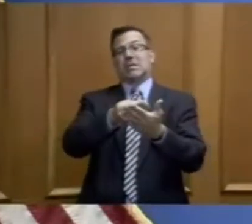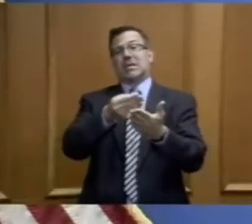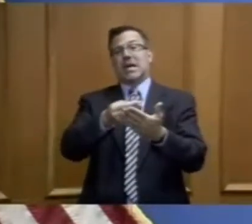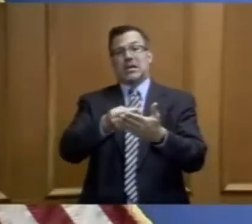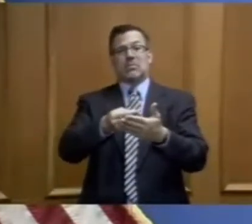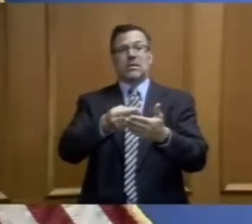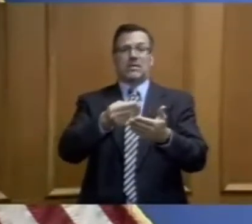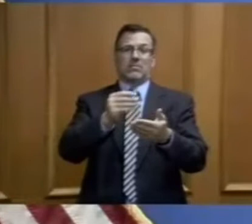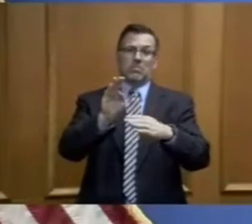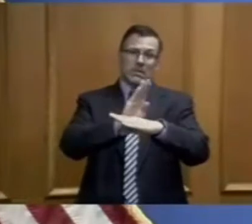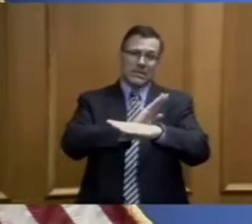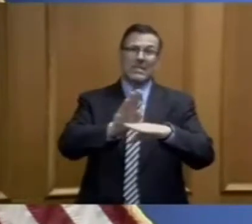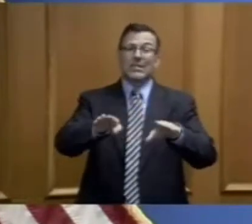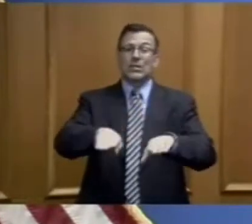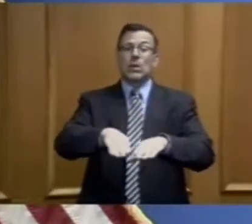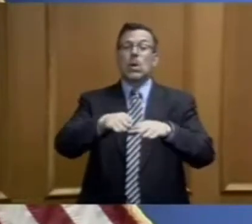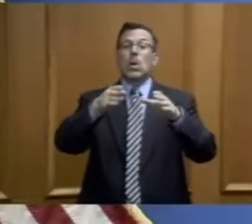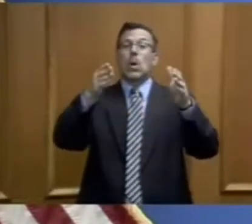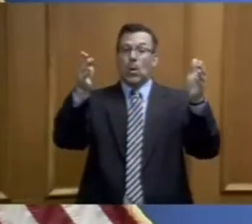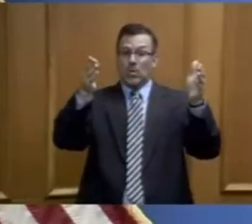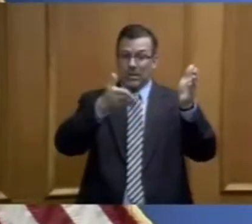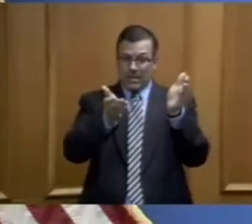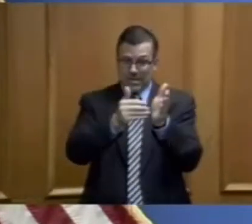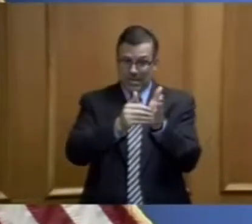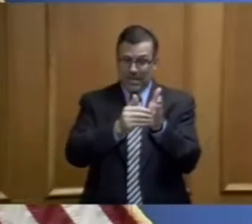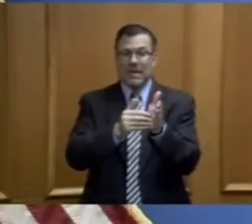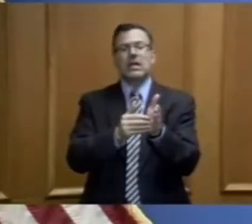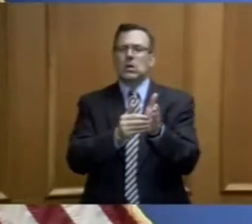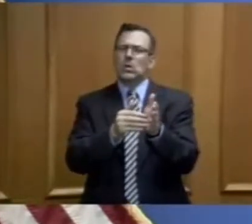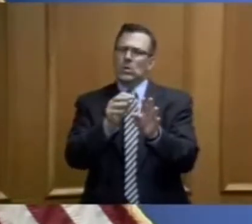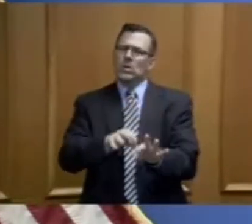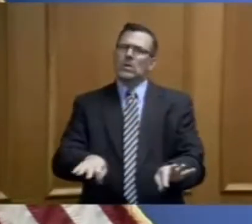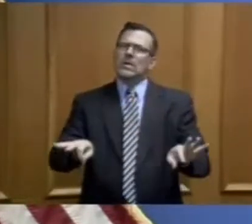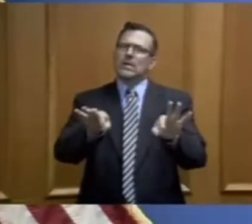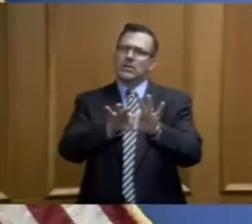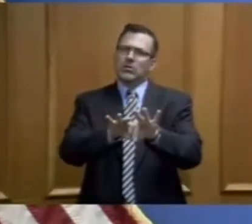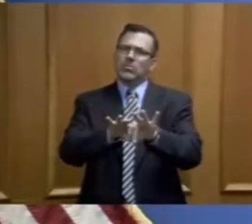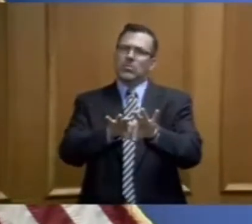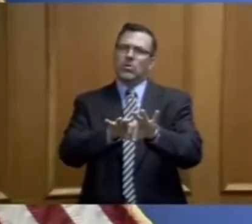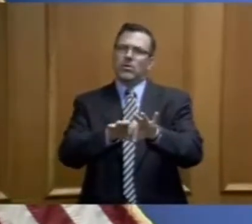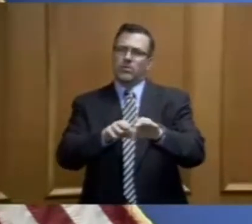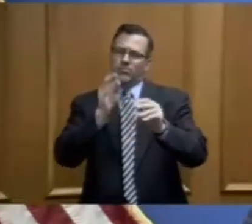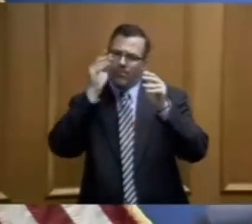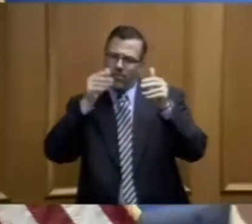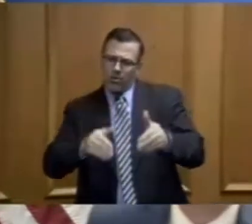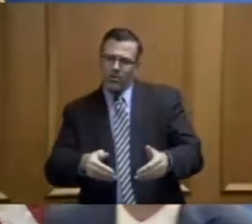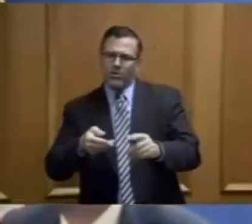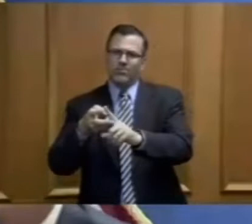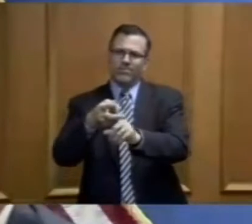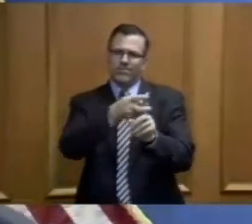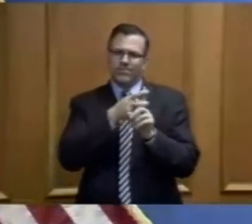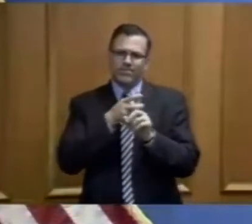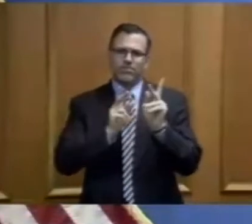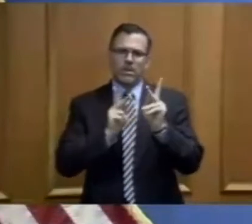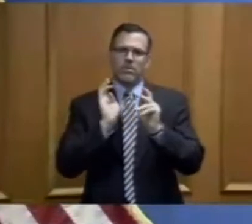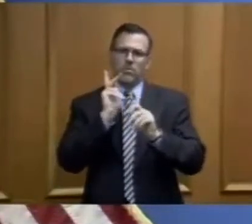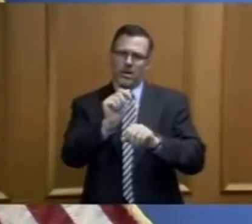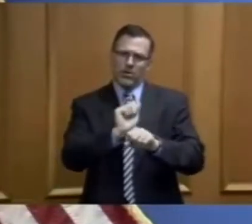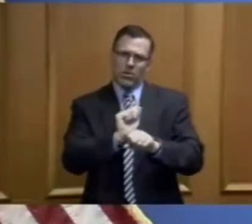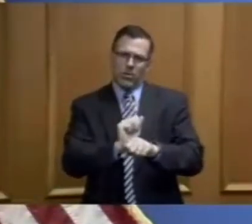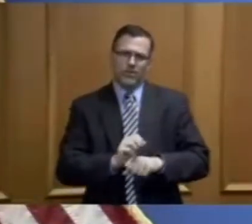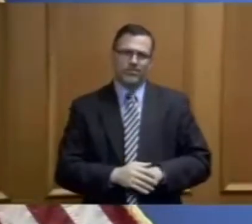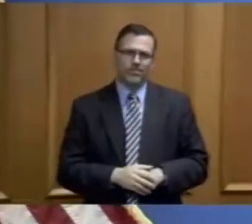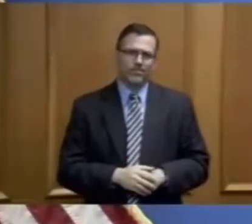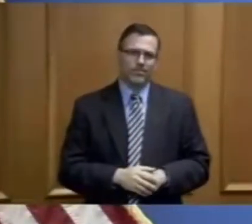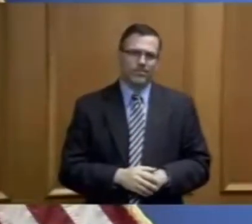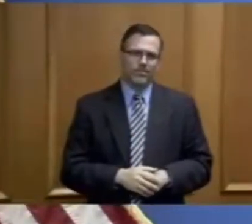agency and our state needs to have a renewed focus on workforce development and workforce readiness. Thank you, Governor. Great. Thank you. It's also a reminder